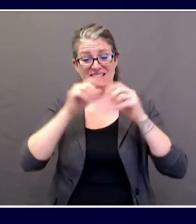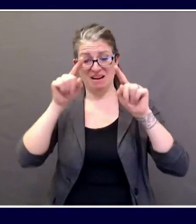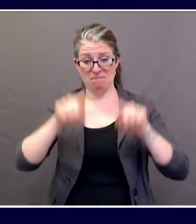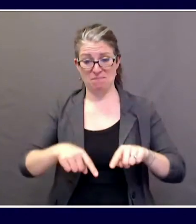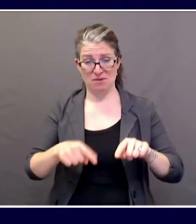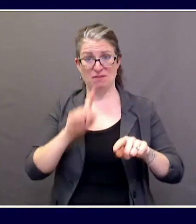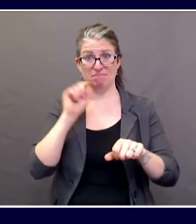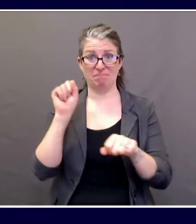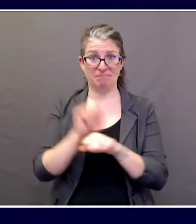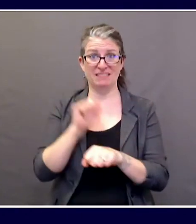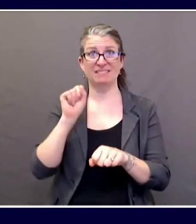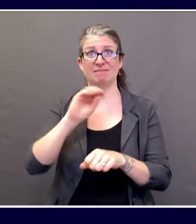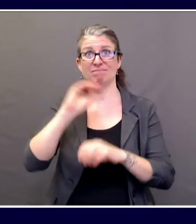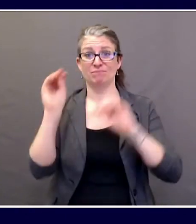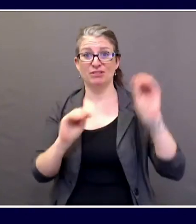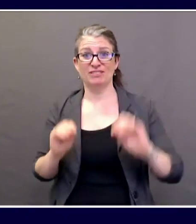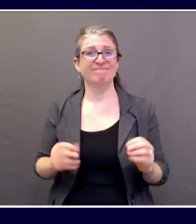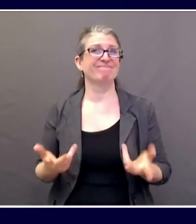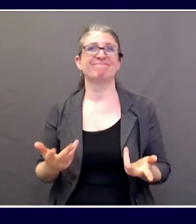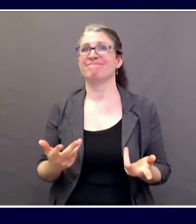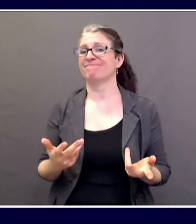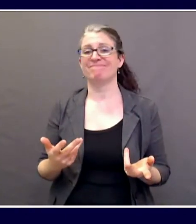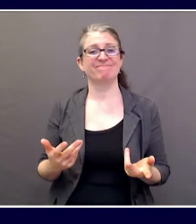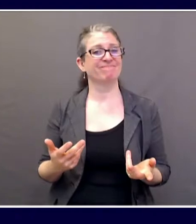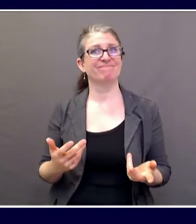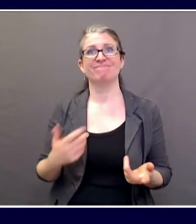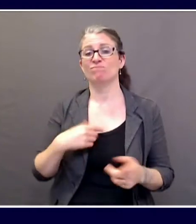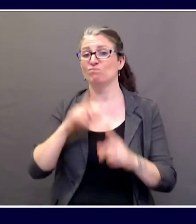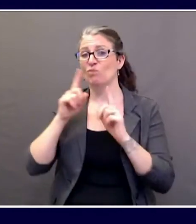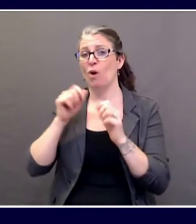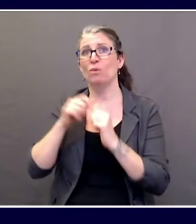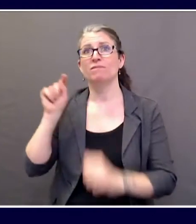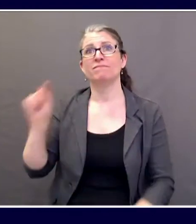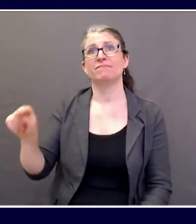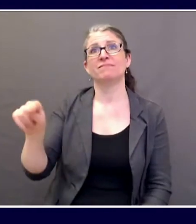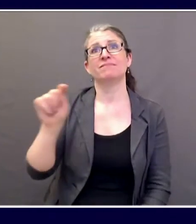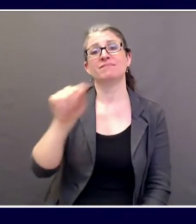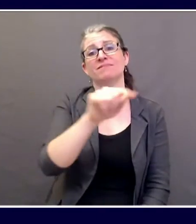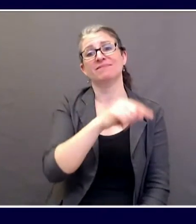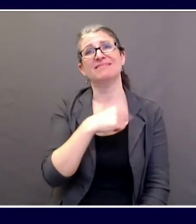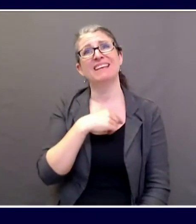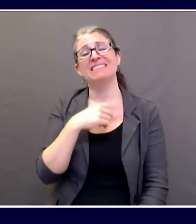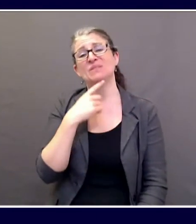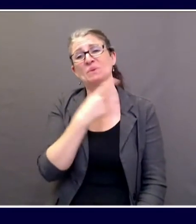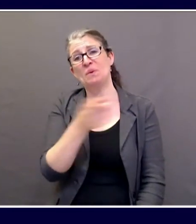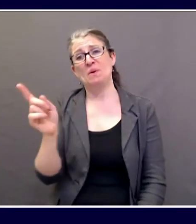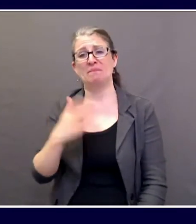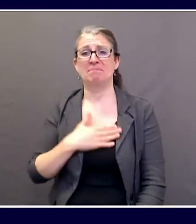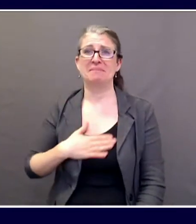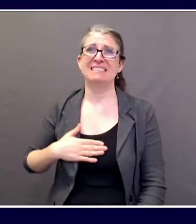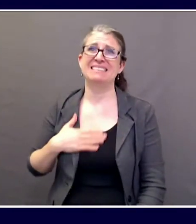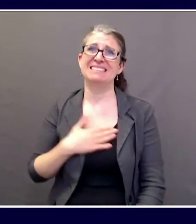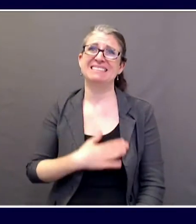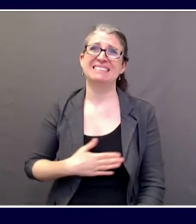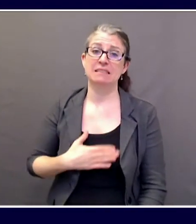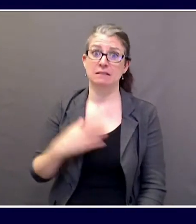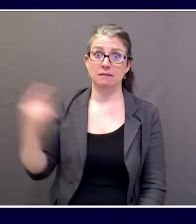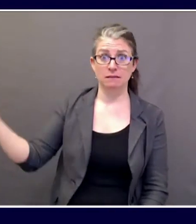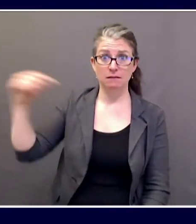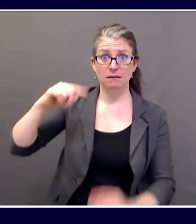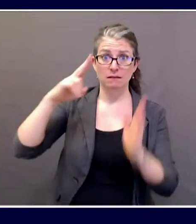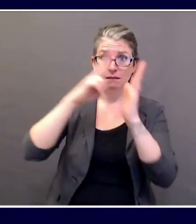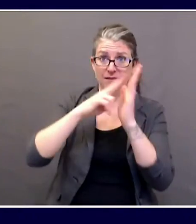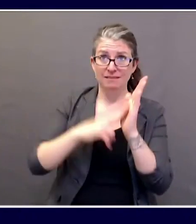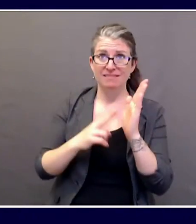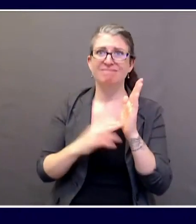with providers to urge those who are coming to get vaccinated to fill out all of the information. So we've got a full and complete